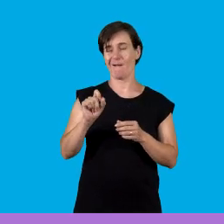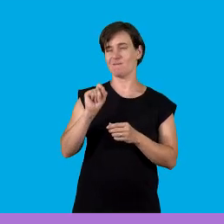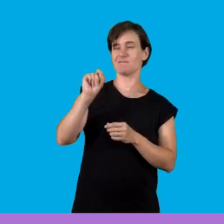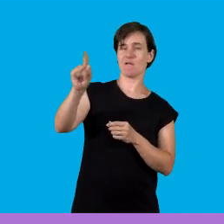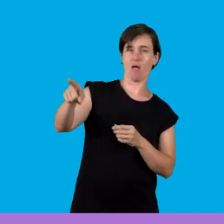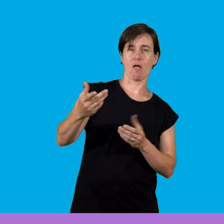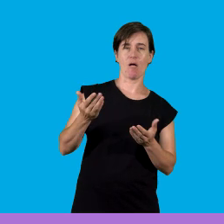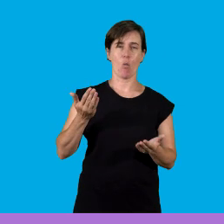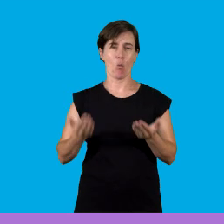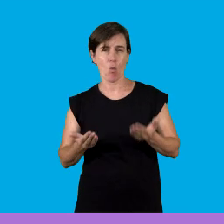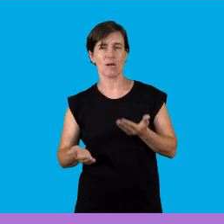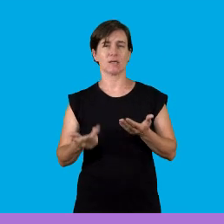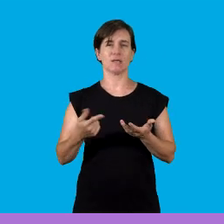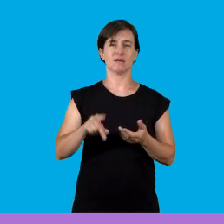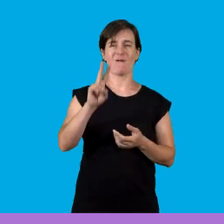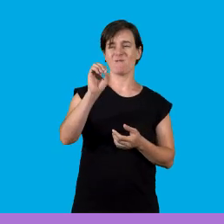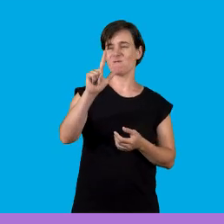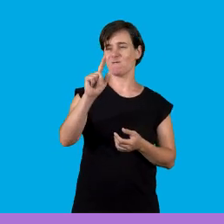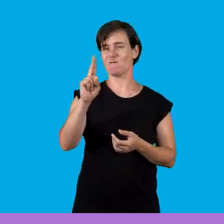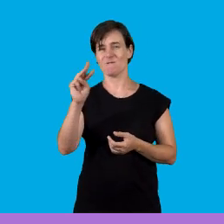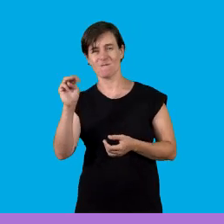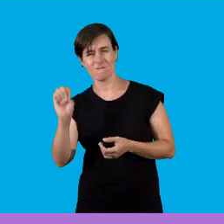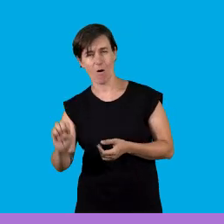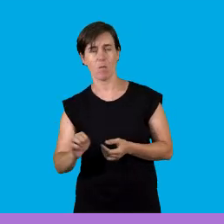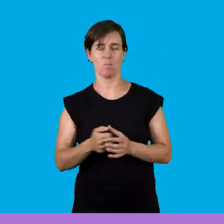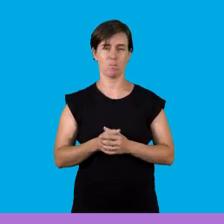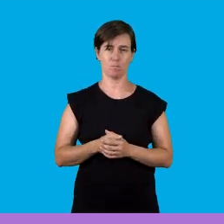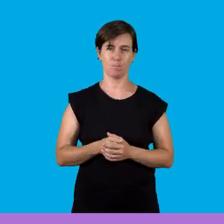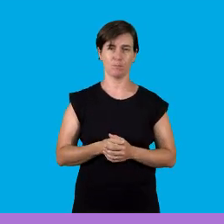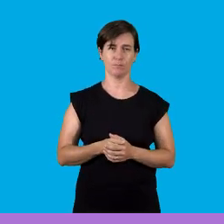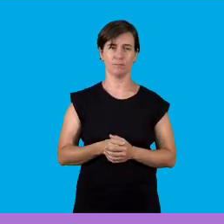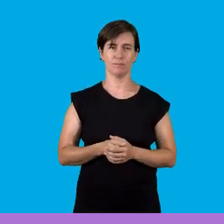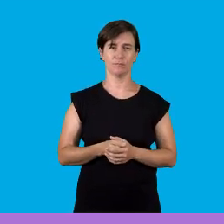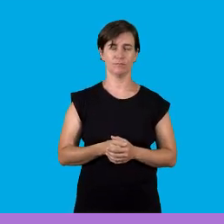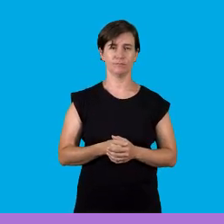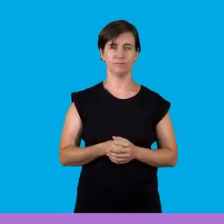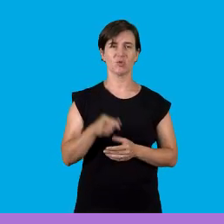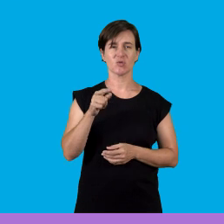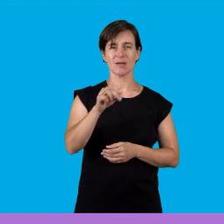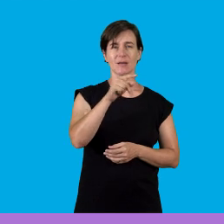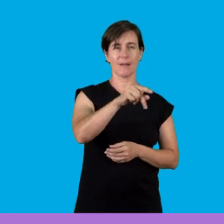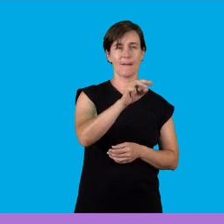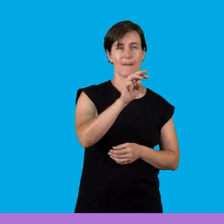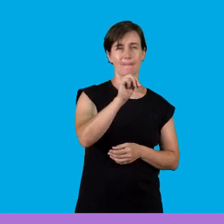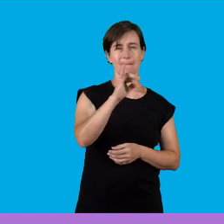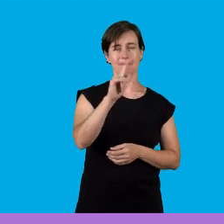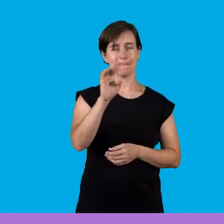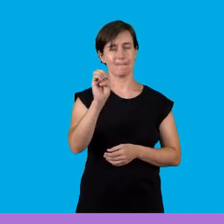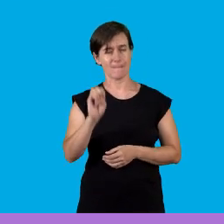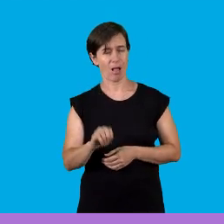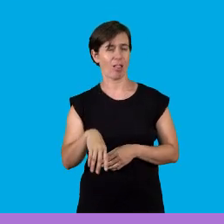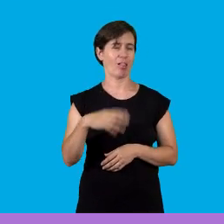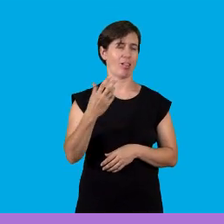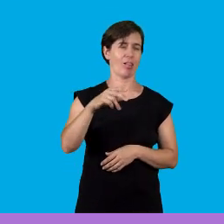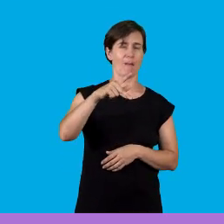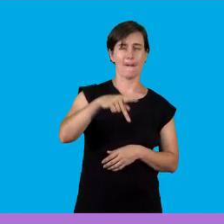distance, length, mass, capacity, where we looked at liquid volume, and then also your miles, yards, pounds, and so